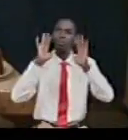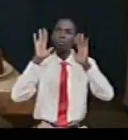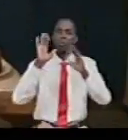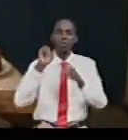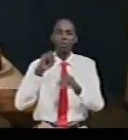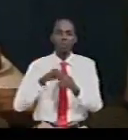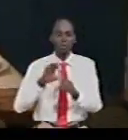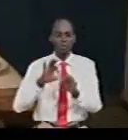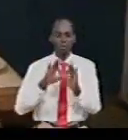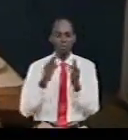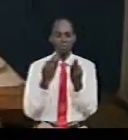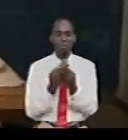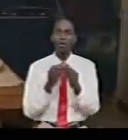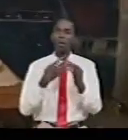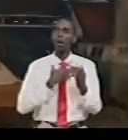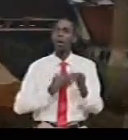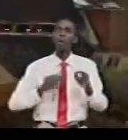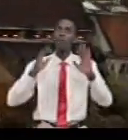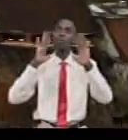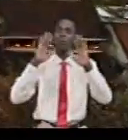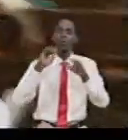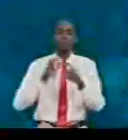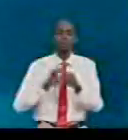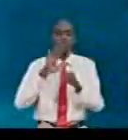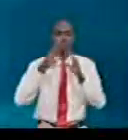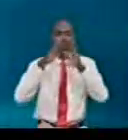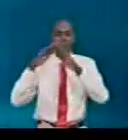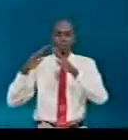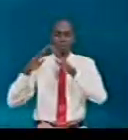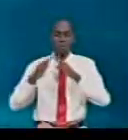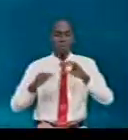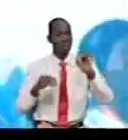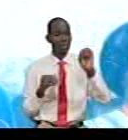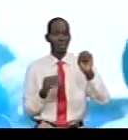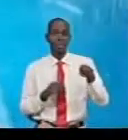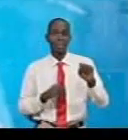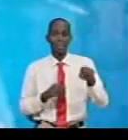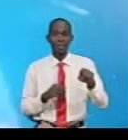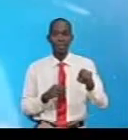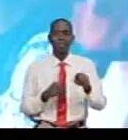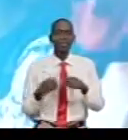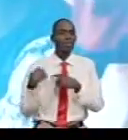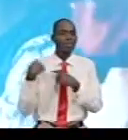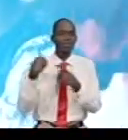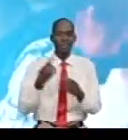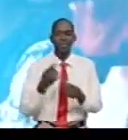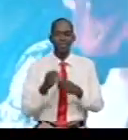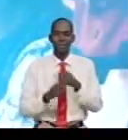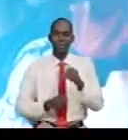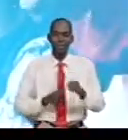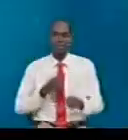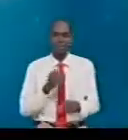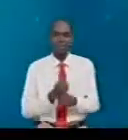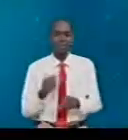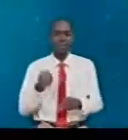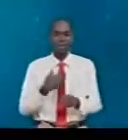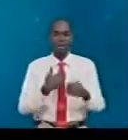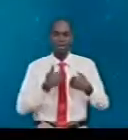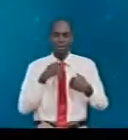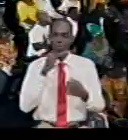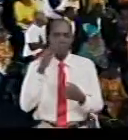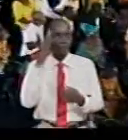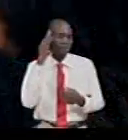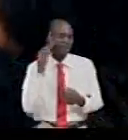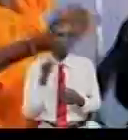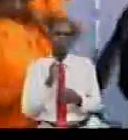in your family, and wonders in your community. Yes, over the years we've experienced God's unwavering